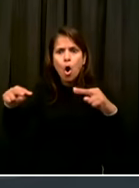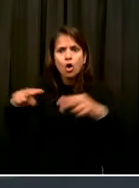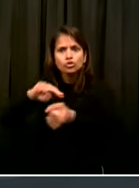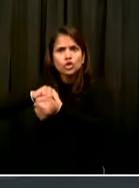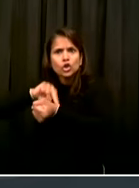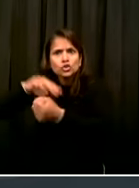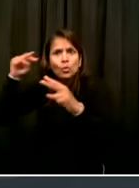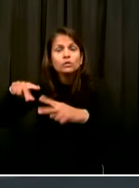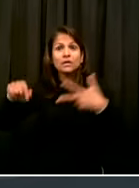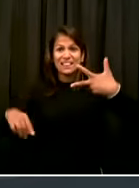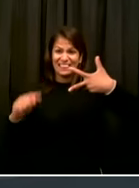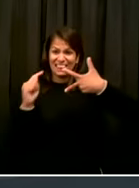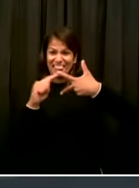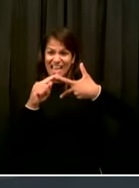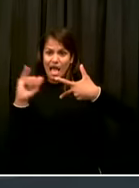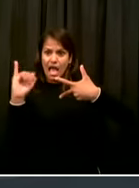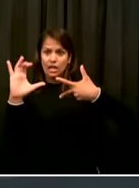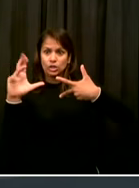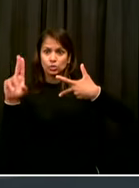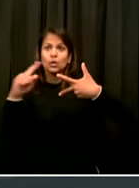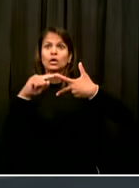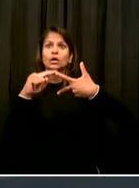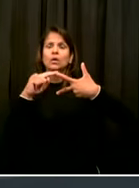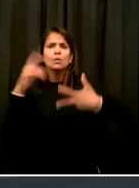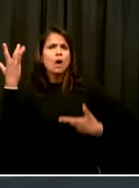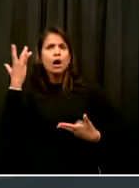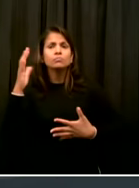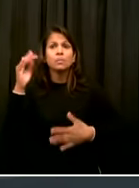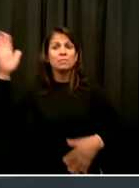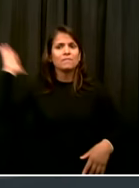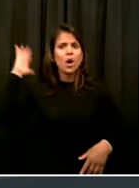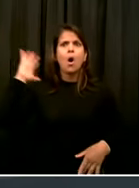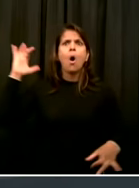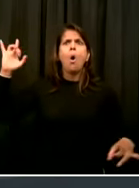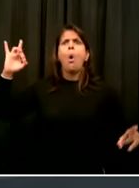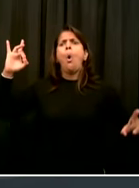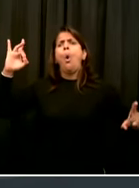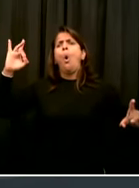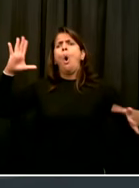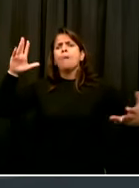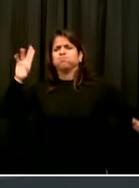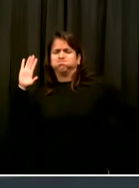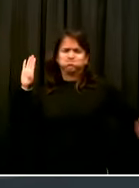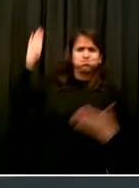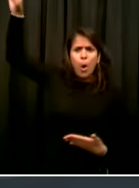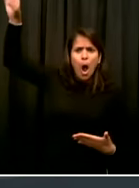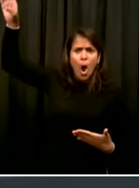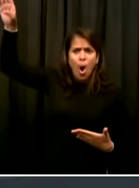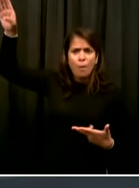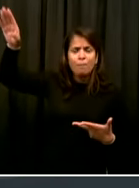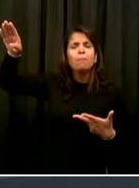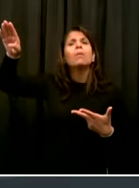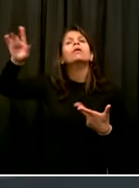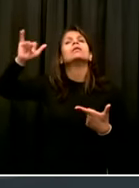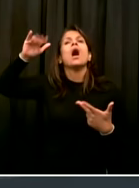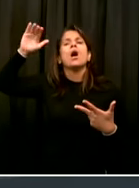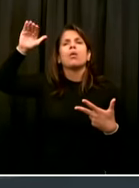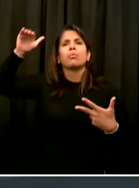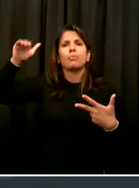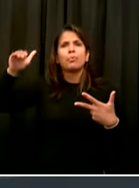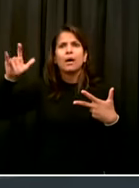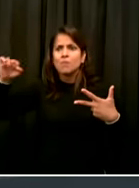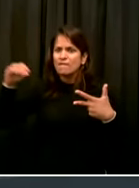how tested our ICU capacity was. It's a marker of our progress that we're able to change out this